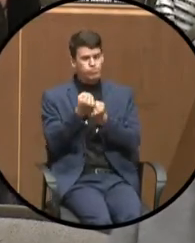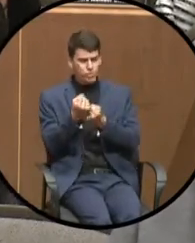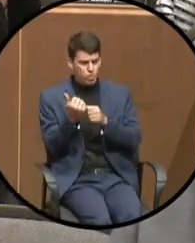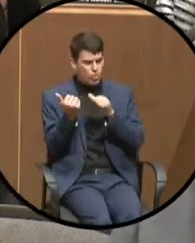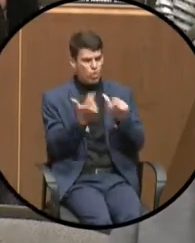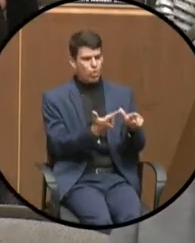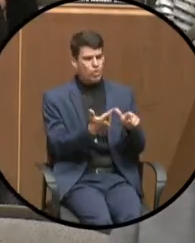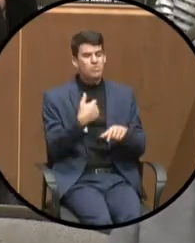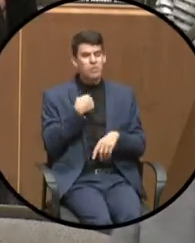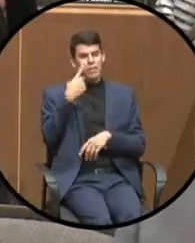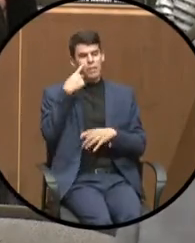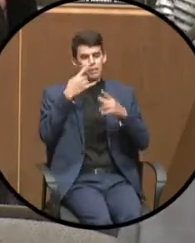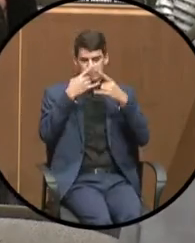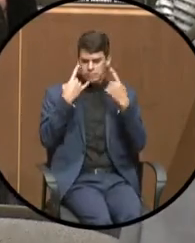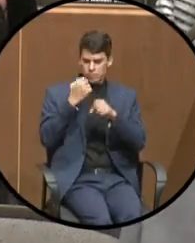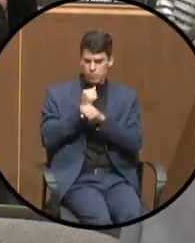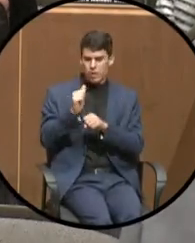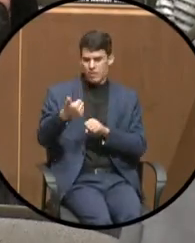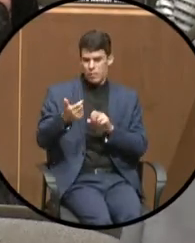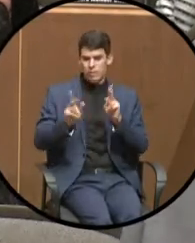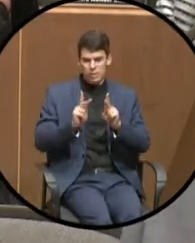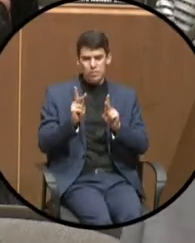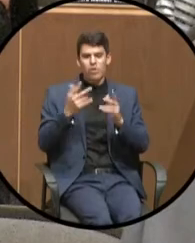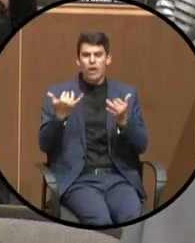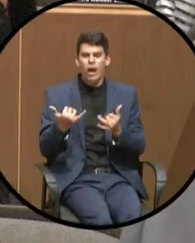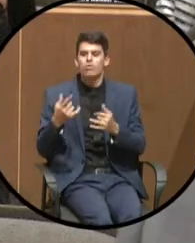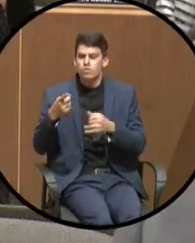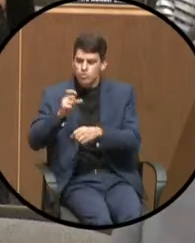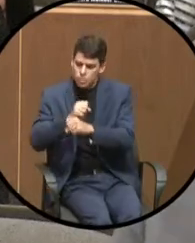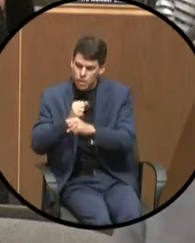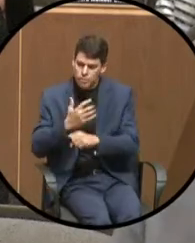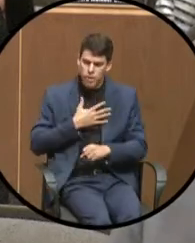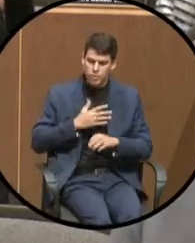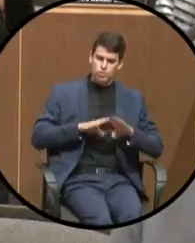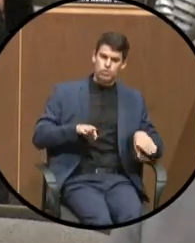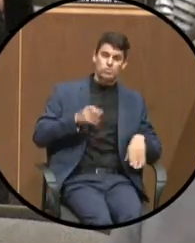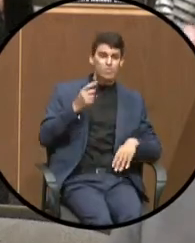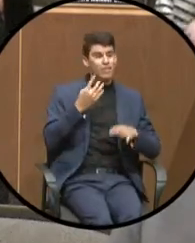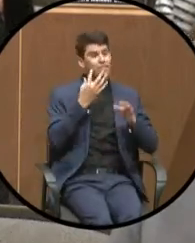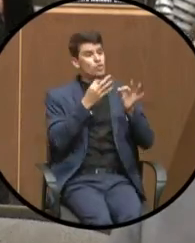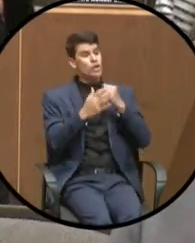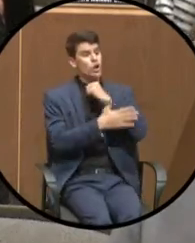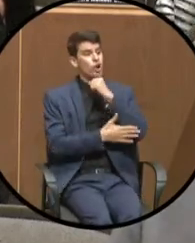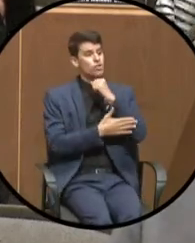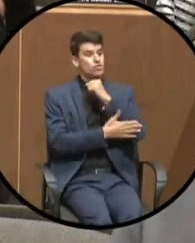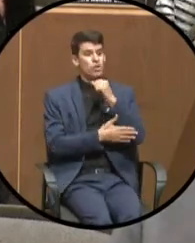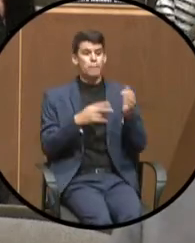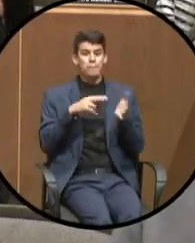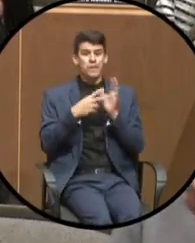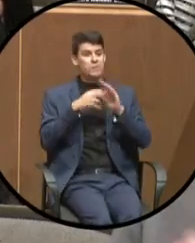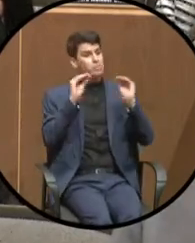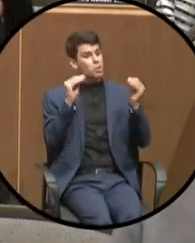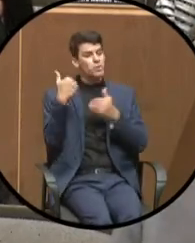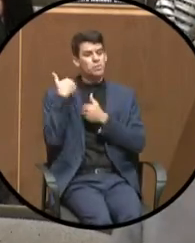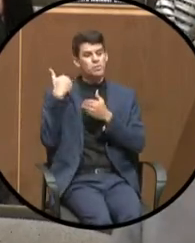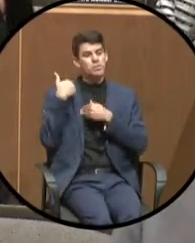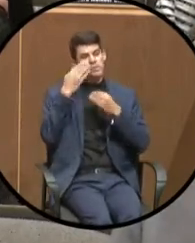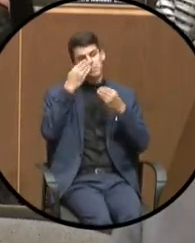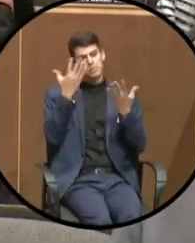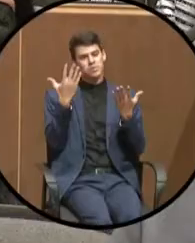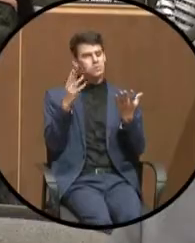mask I can look out for you and your children. I only ask you to look out for mine. A free country does not mean freedom from all responsibility. Thank